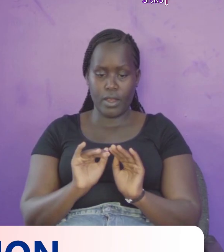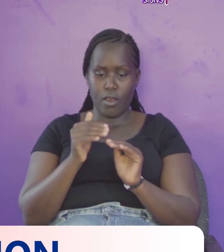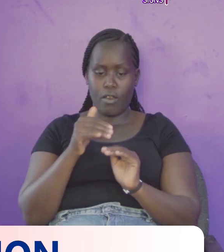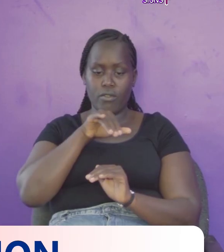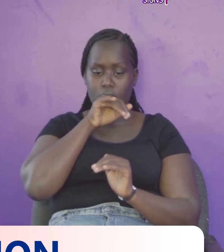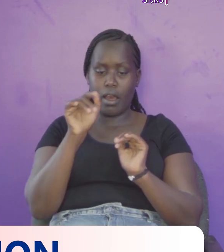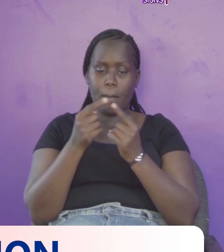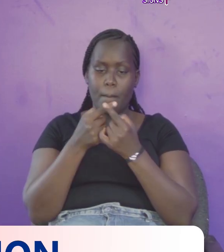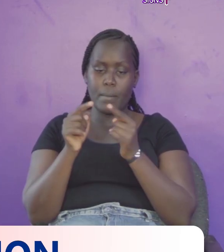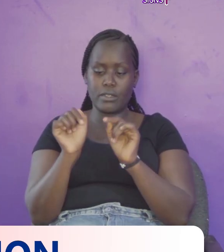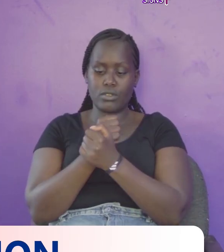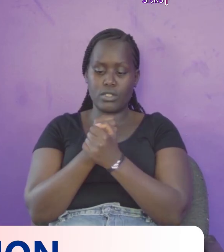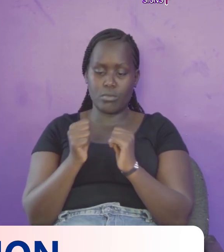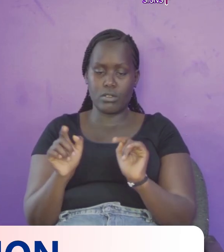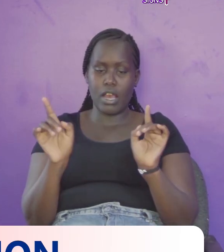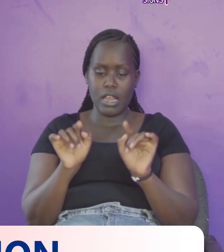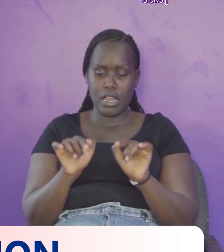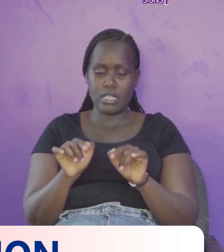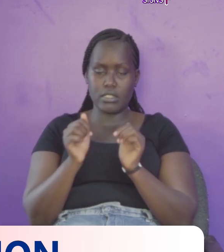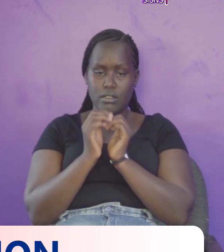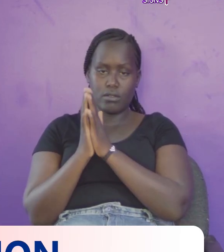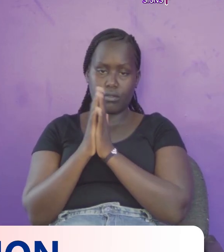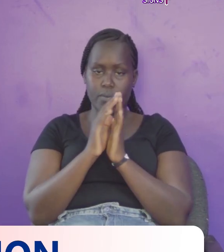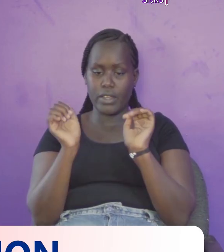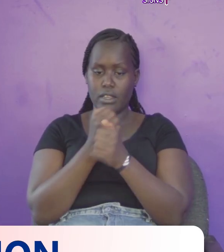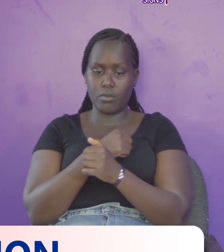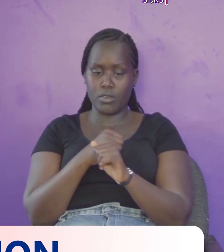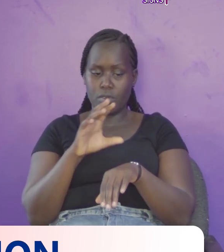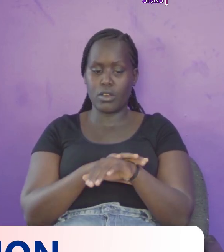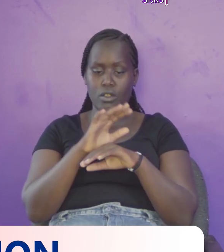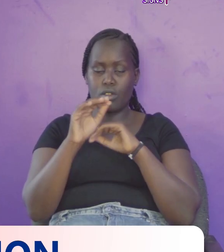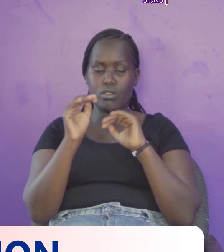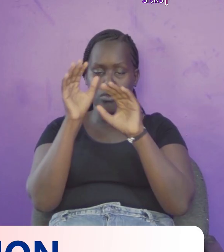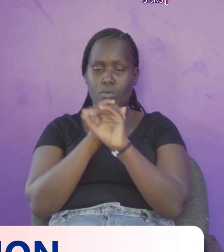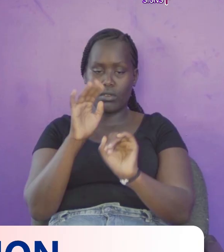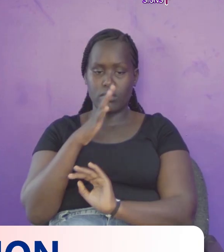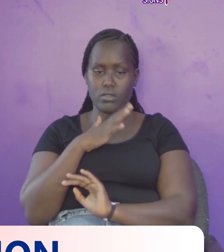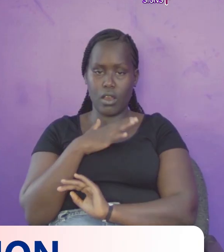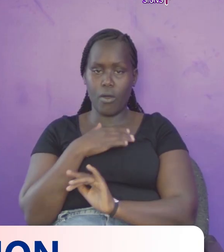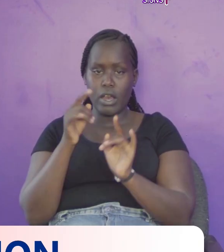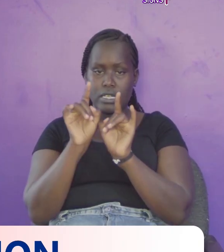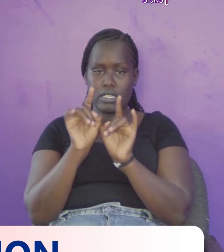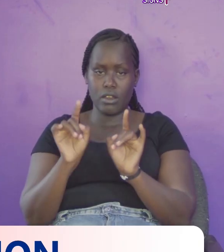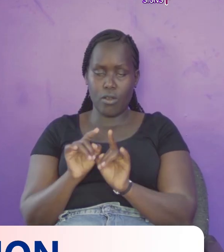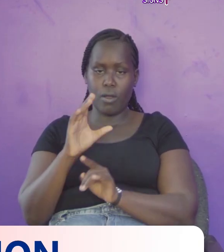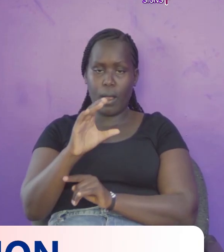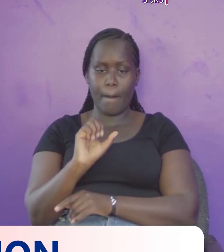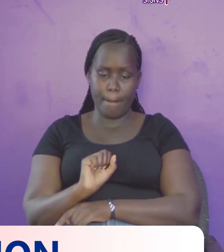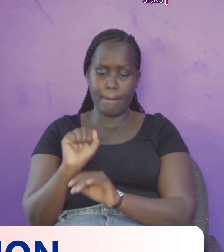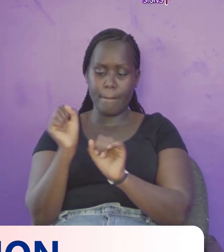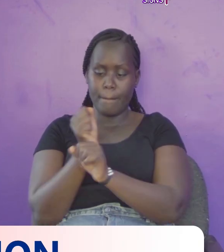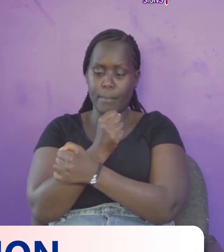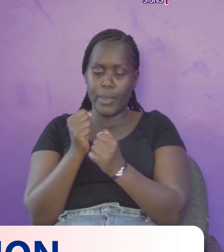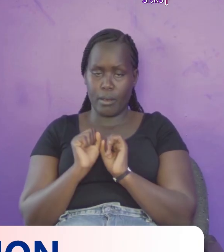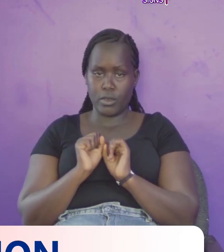haingewezekana. This is the story. Hatuwezi fikia president wetu, hatuwezi fikia our CSS. We can't reach